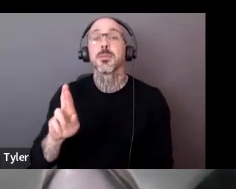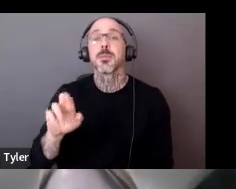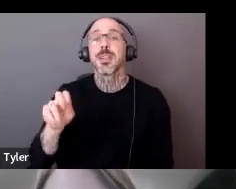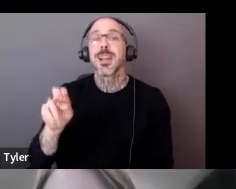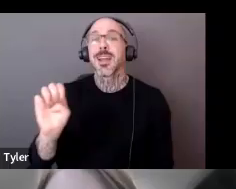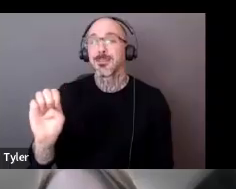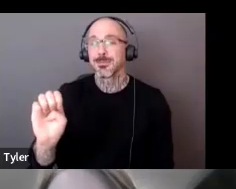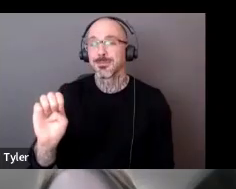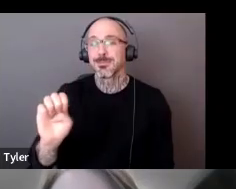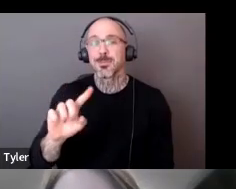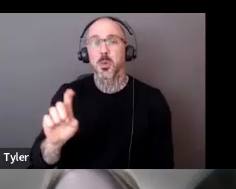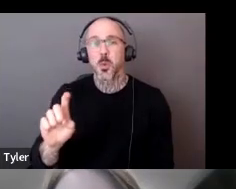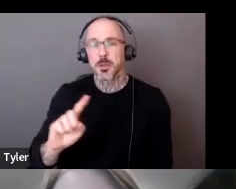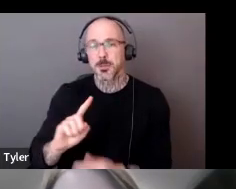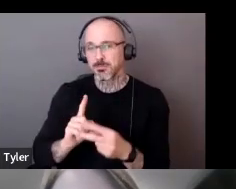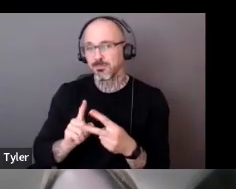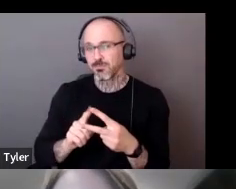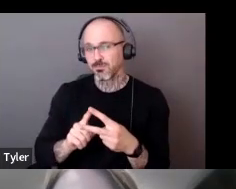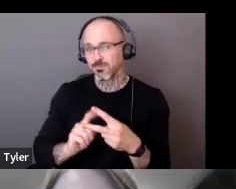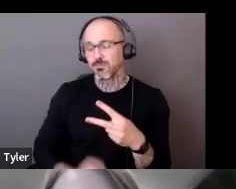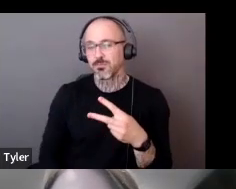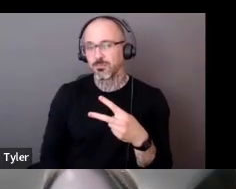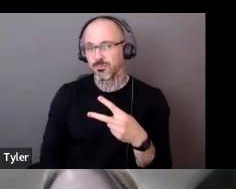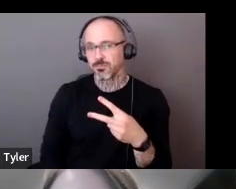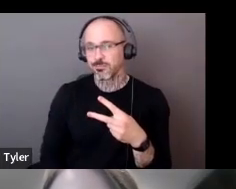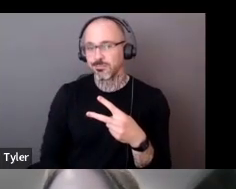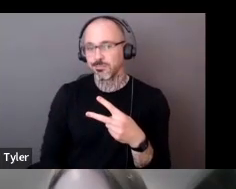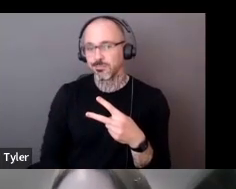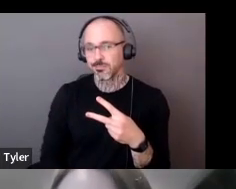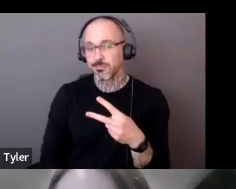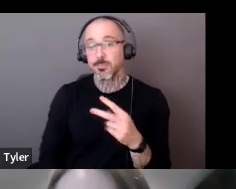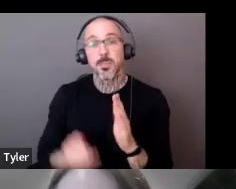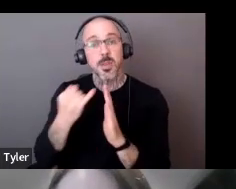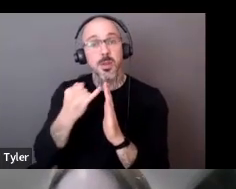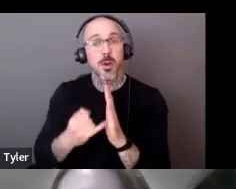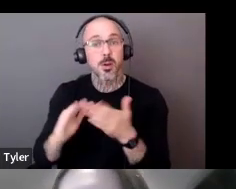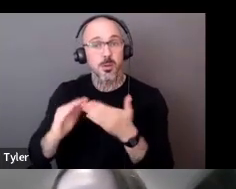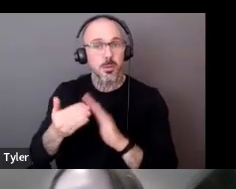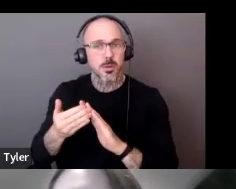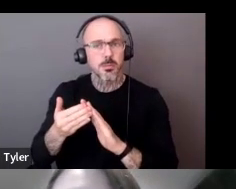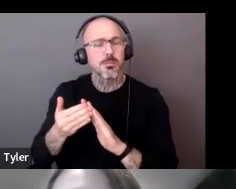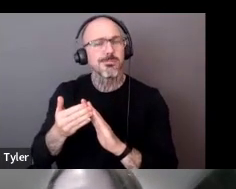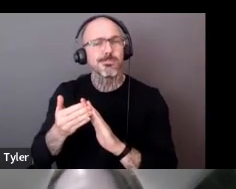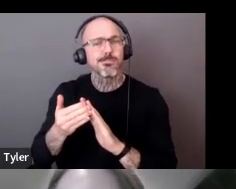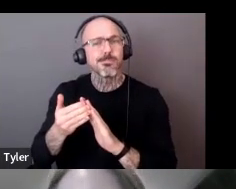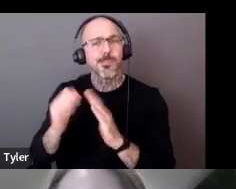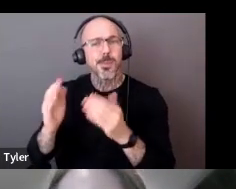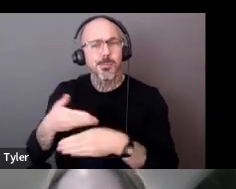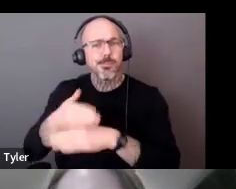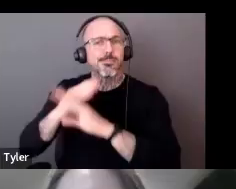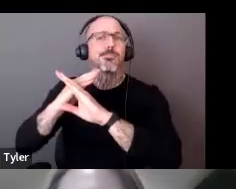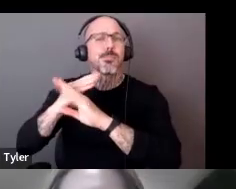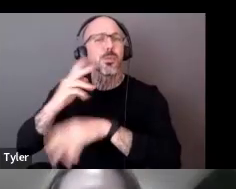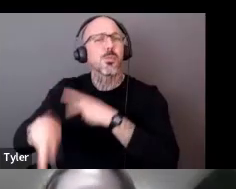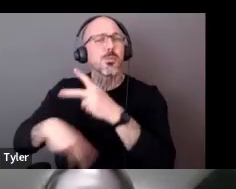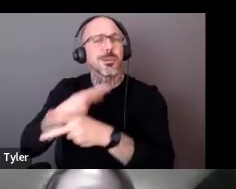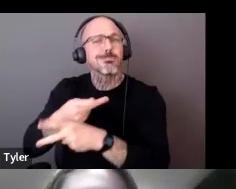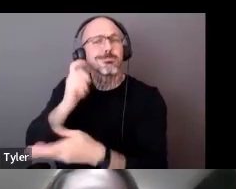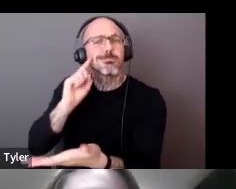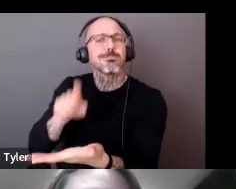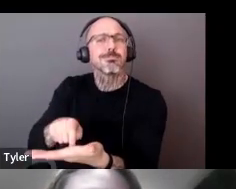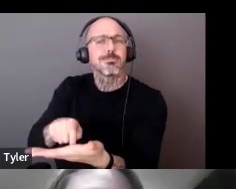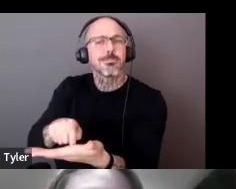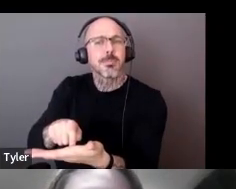first part of your question is what barriers have you noticed in the art community? And then do you think they are similar